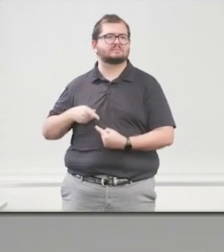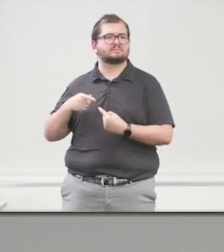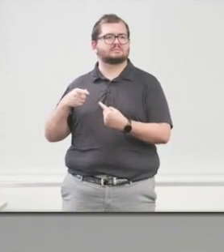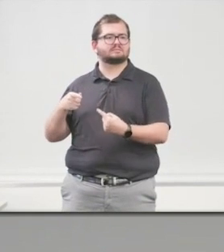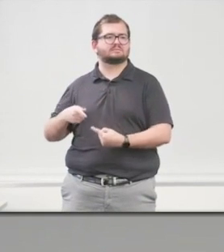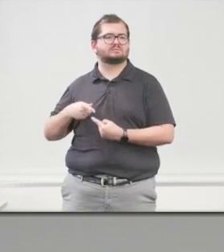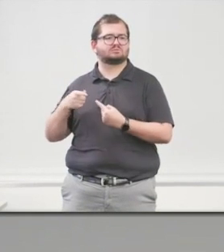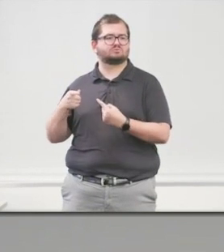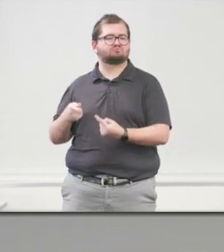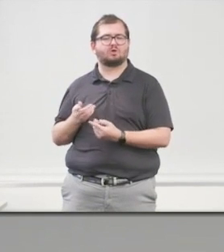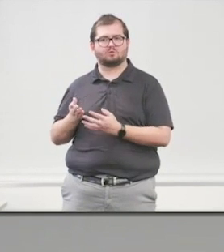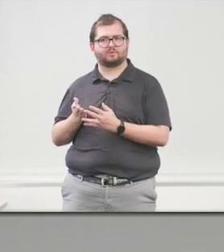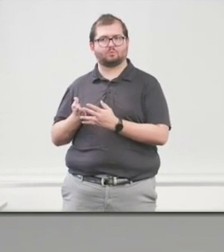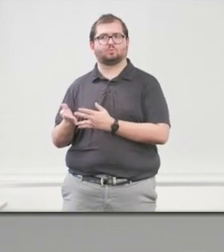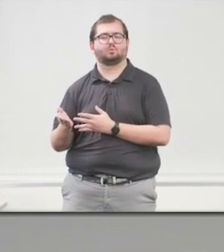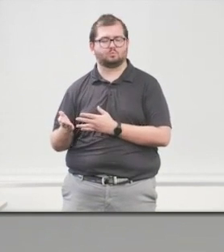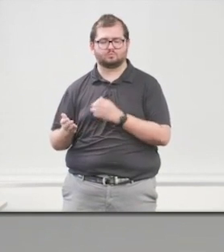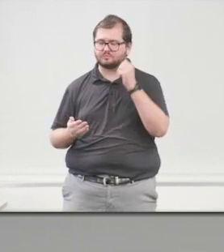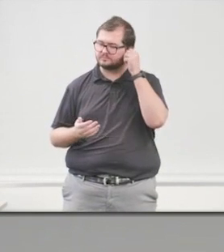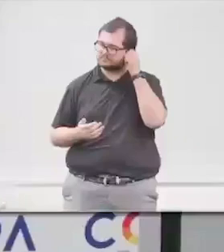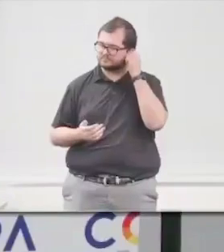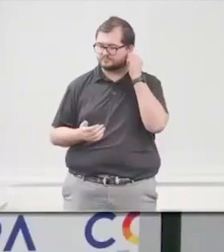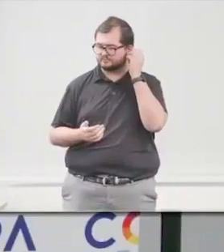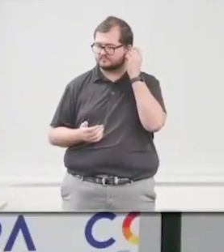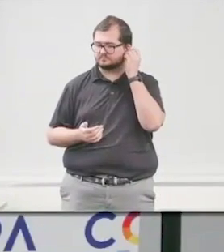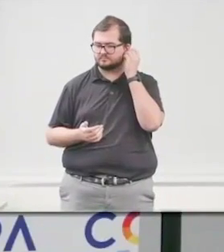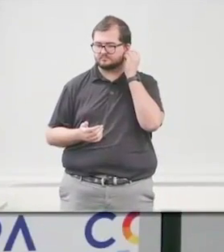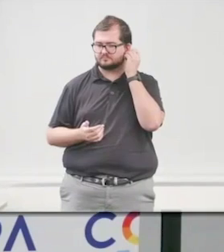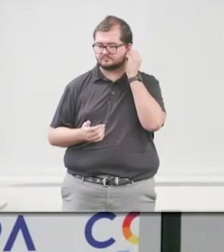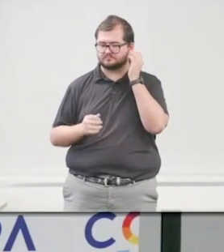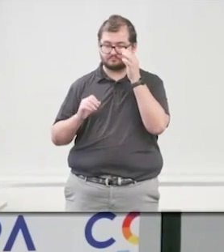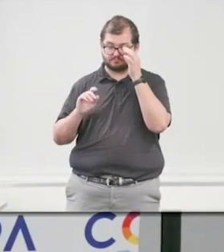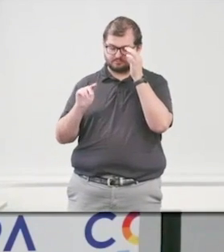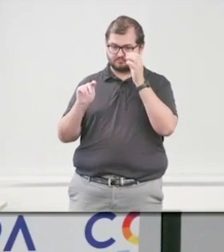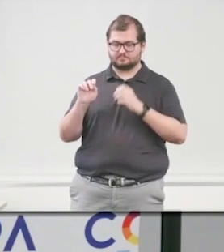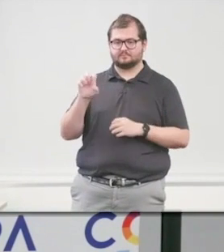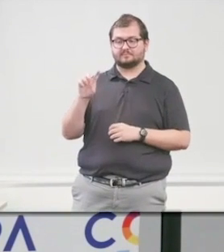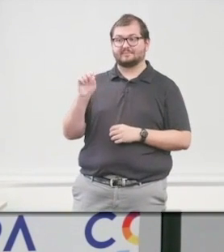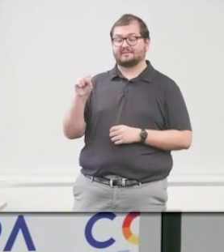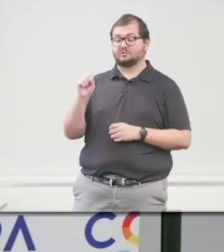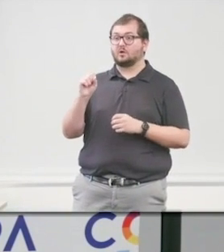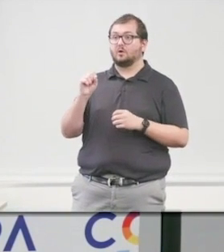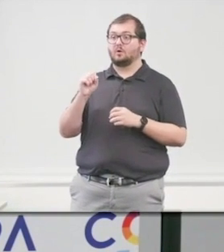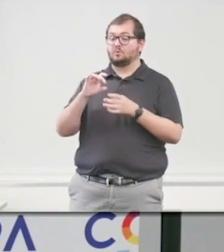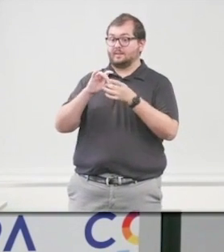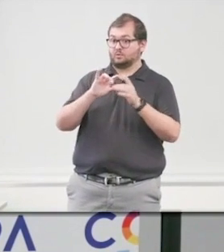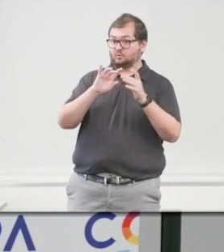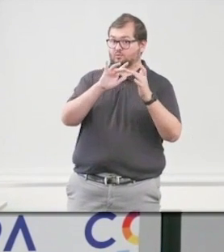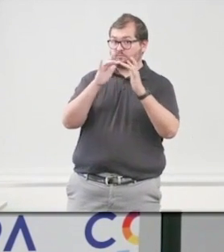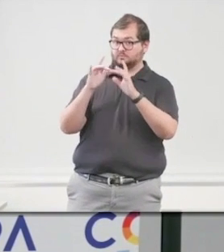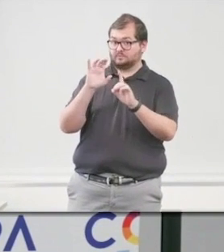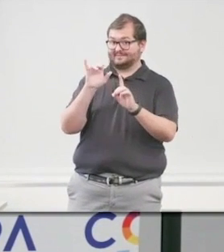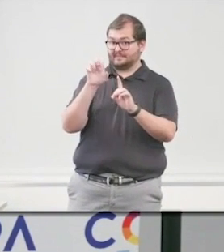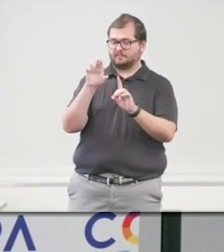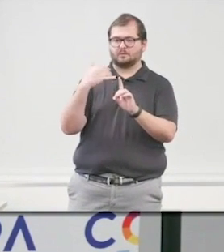those things. Yeah, I think when we think specifically in the cyber realm, the cyber attacks are a